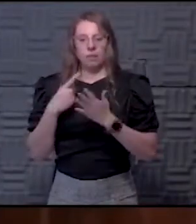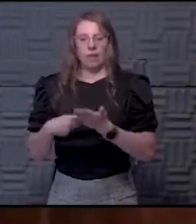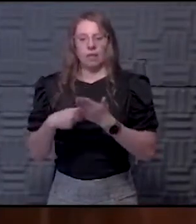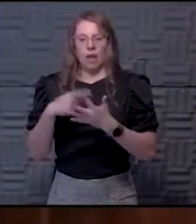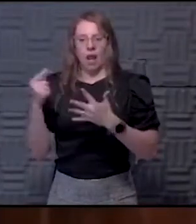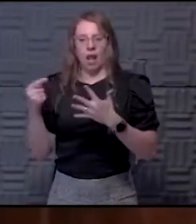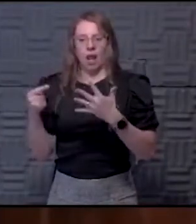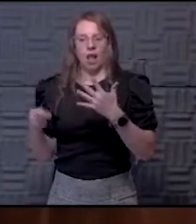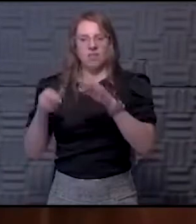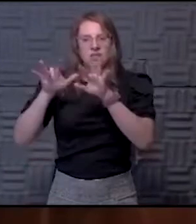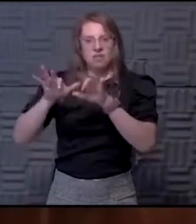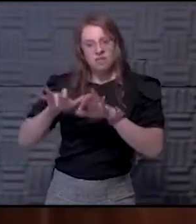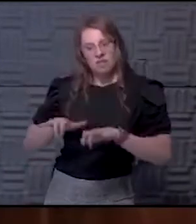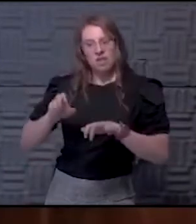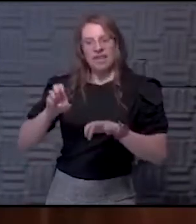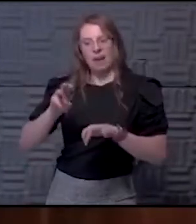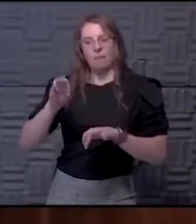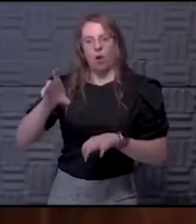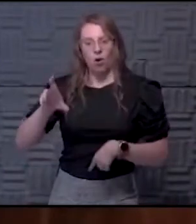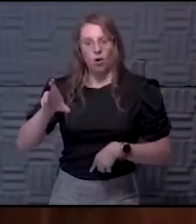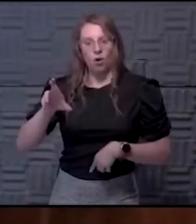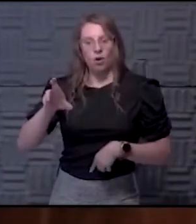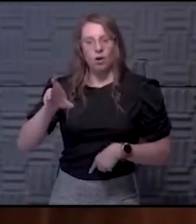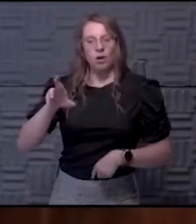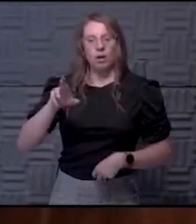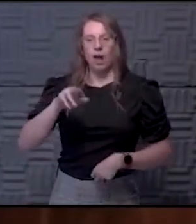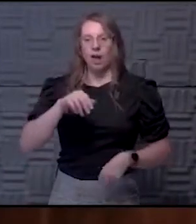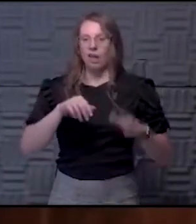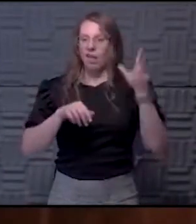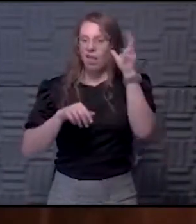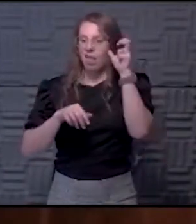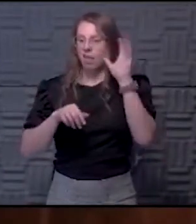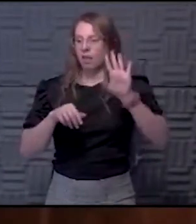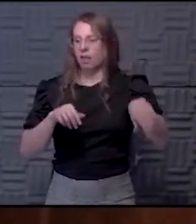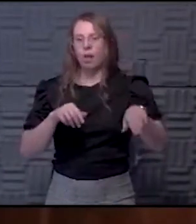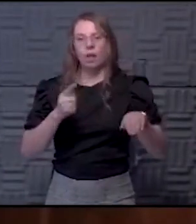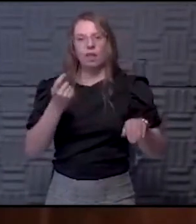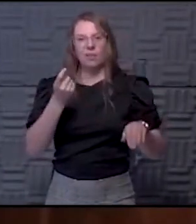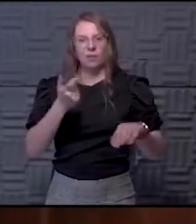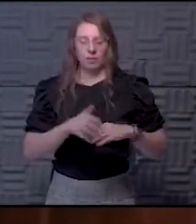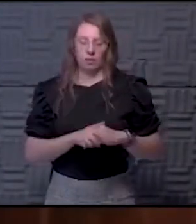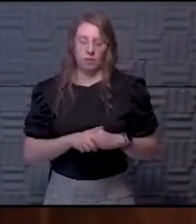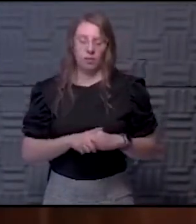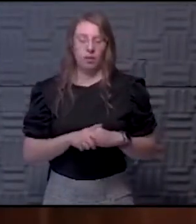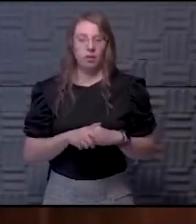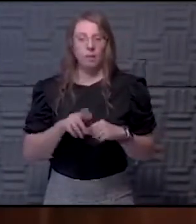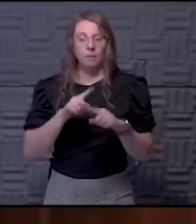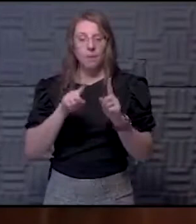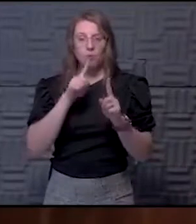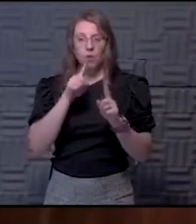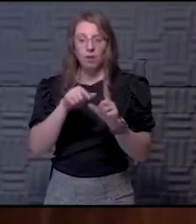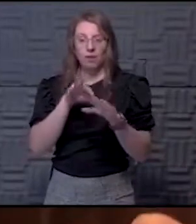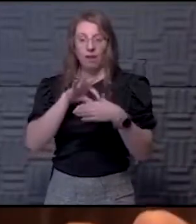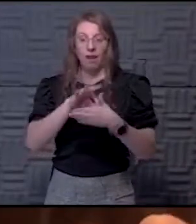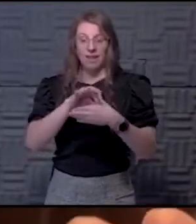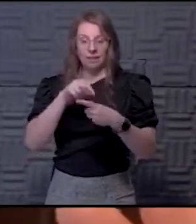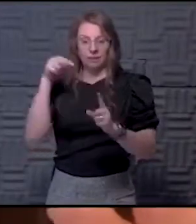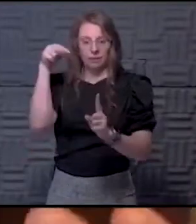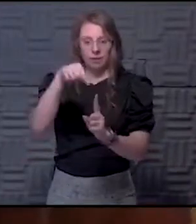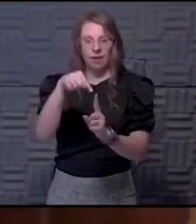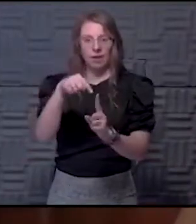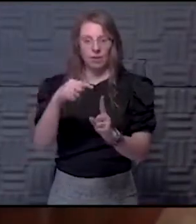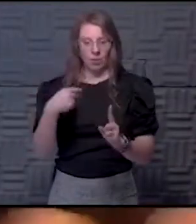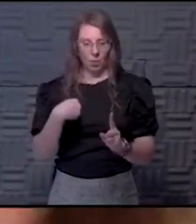got to enter it into the EMR, and I'm hardly listening. Now, the context of this is, here we are in